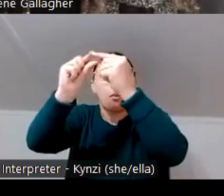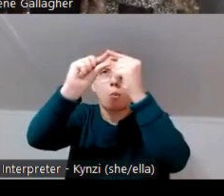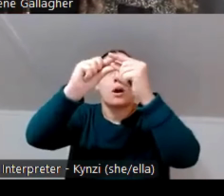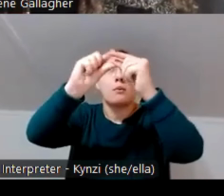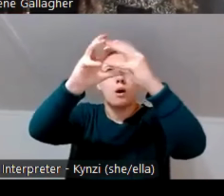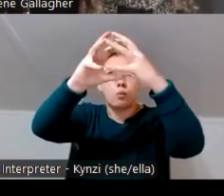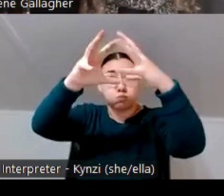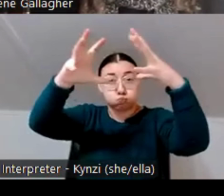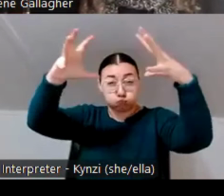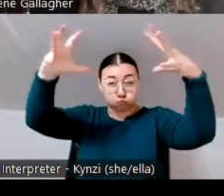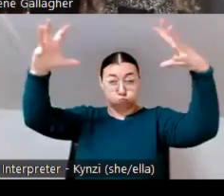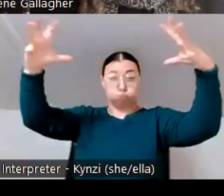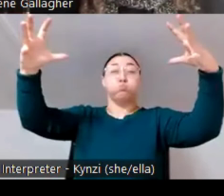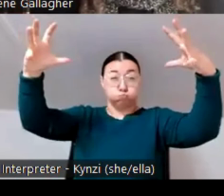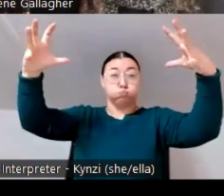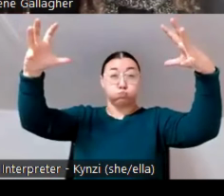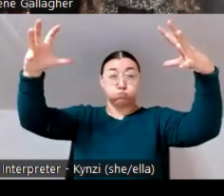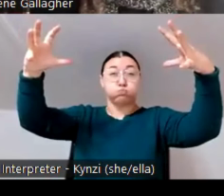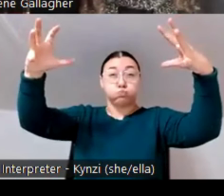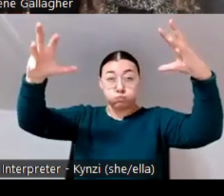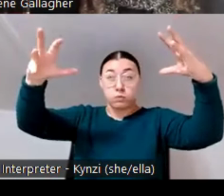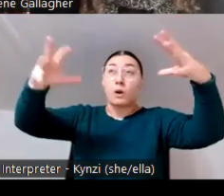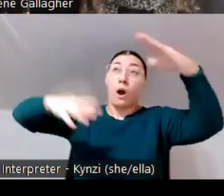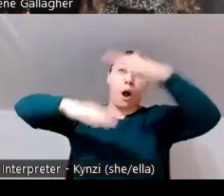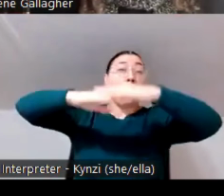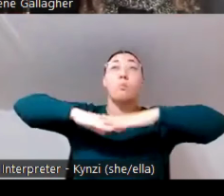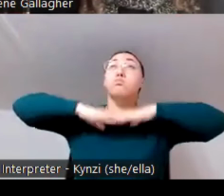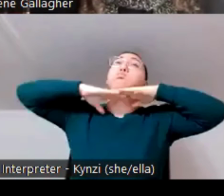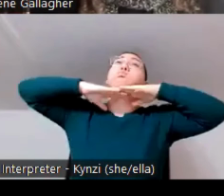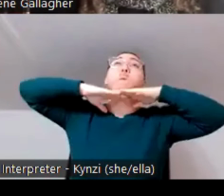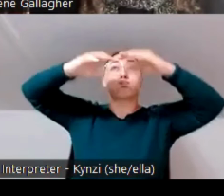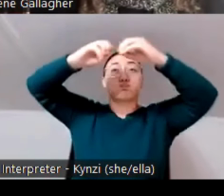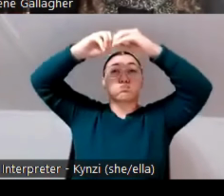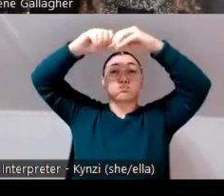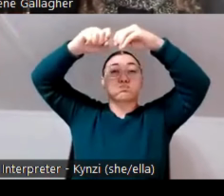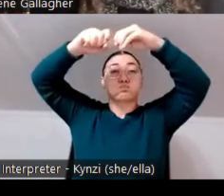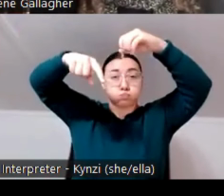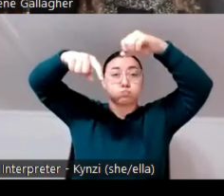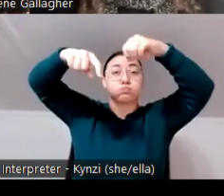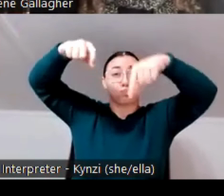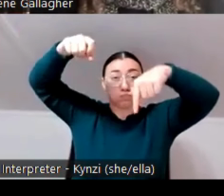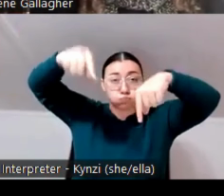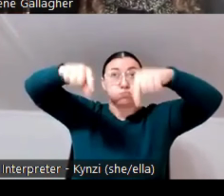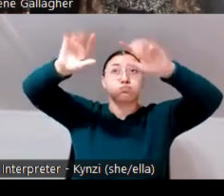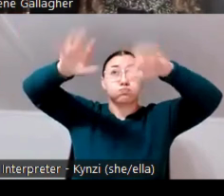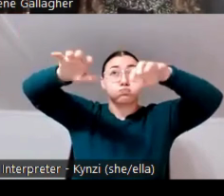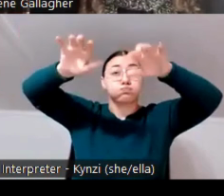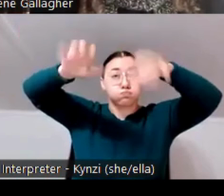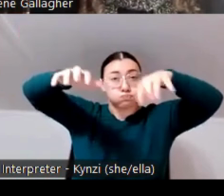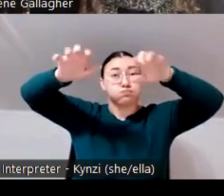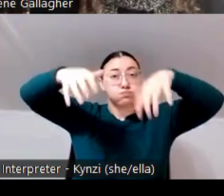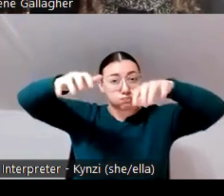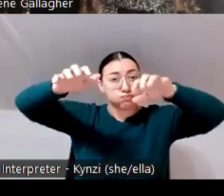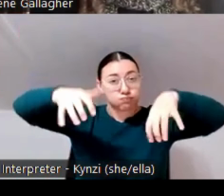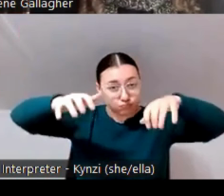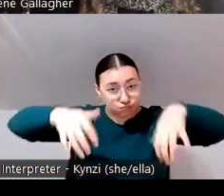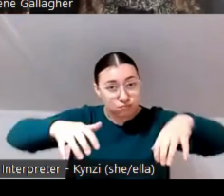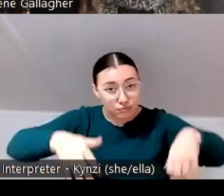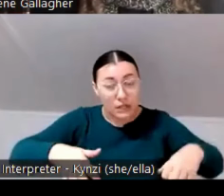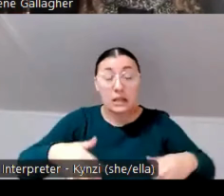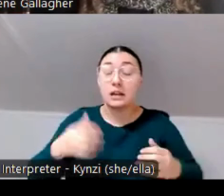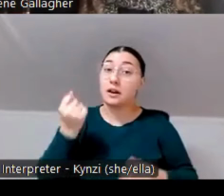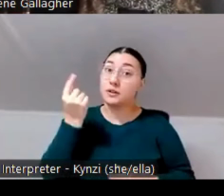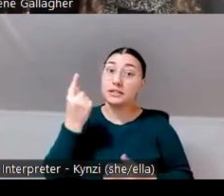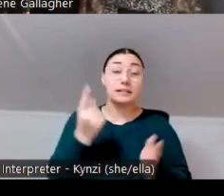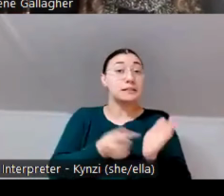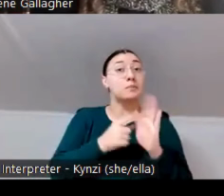to the ground, that's when you get rain. And you could have a small amount of rain, which is